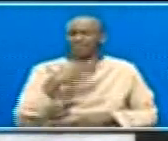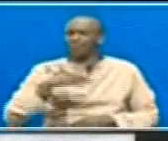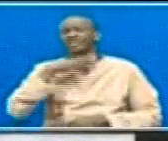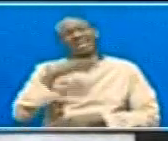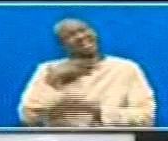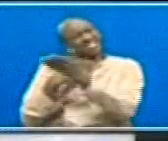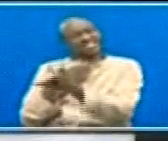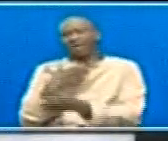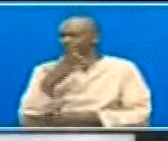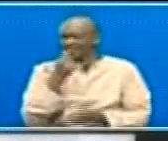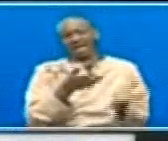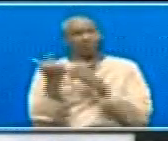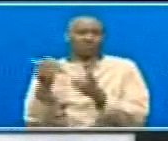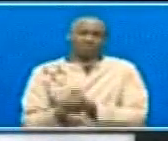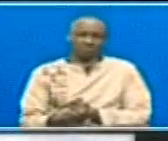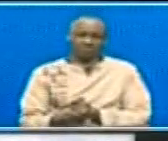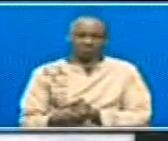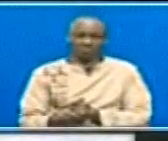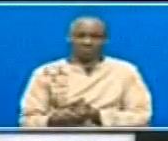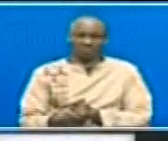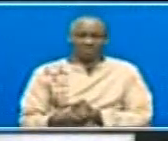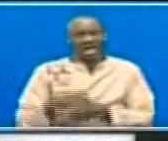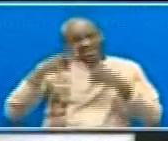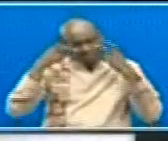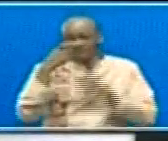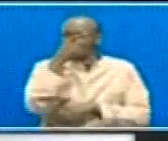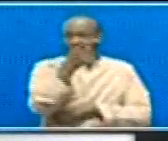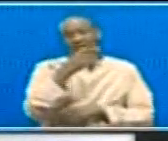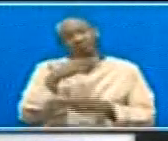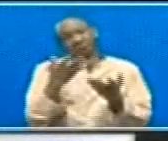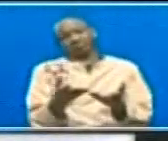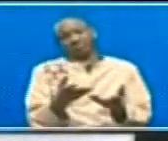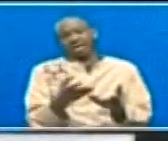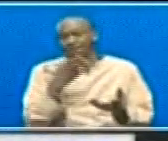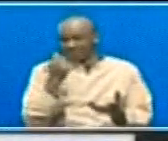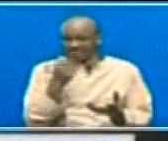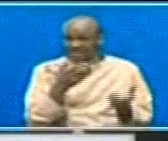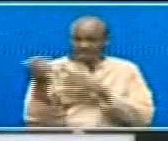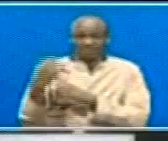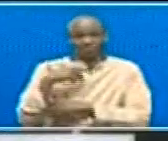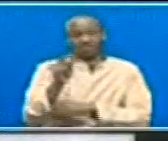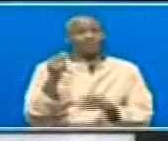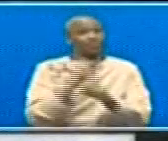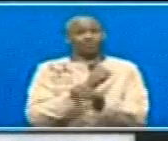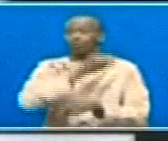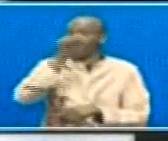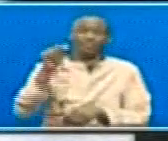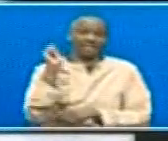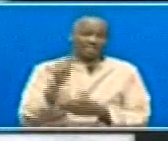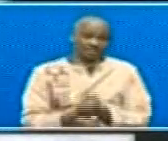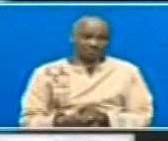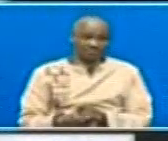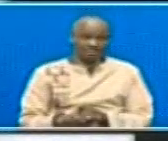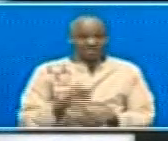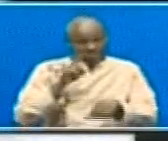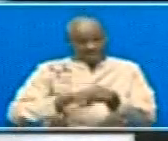Somalia is to degrade the Al-Shabaab in Somalia so that they do not have the capacity to come to Kenya. As we